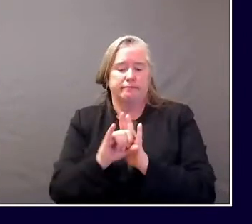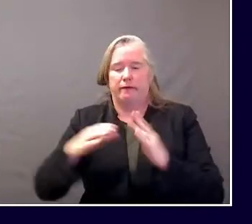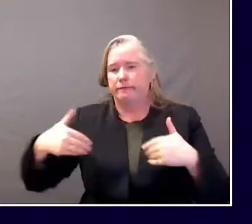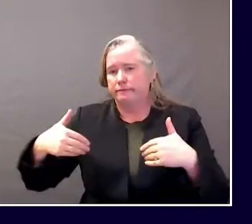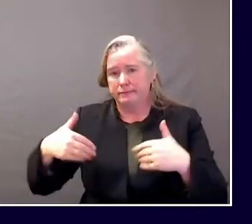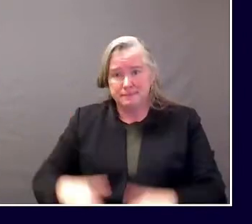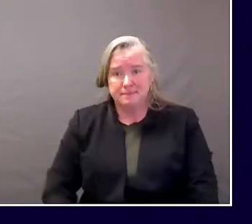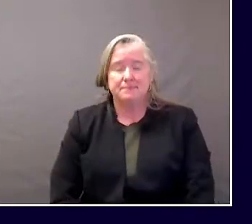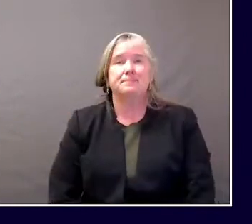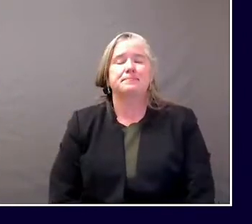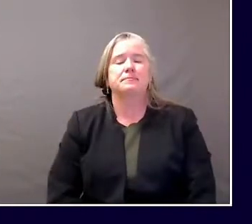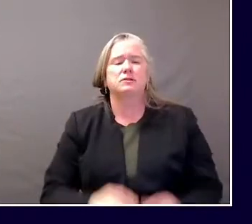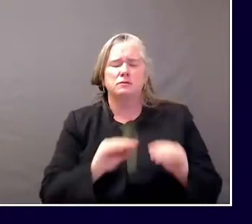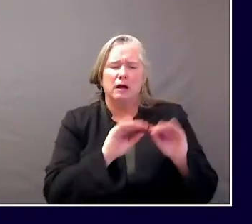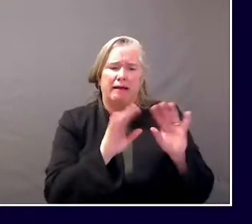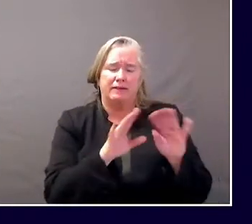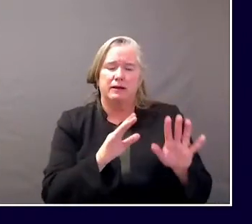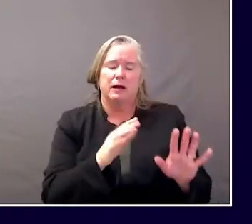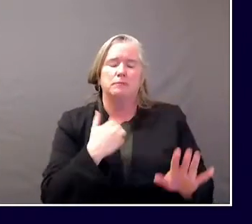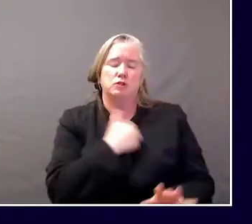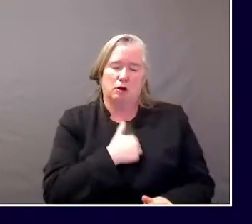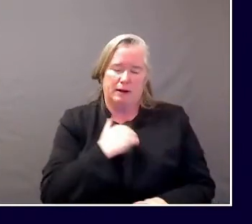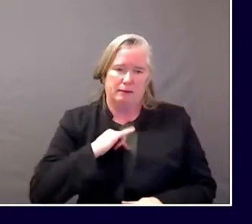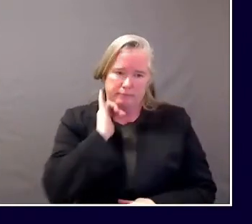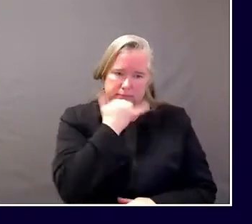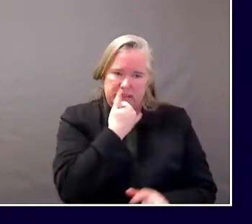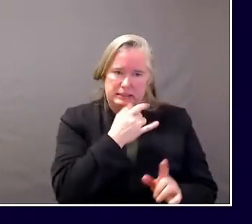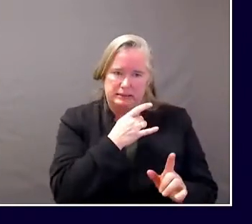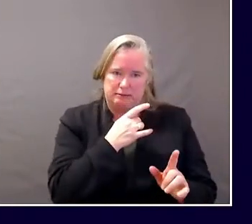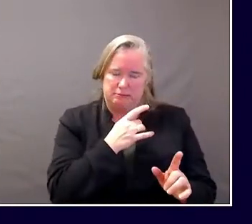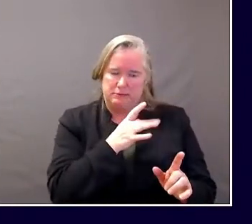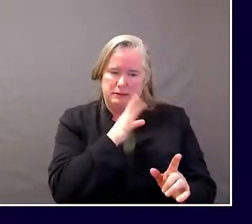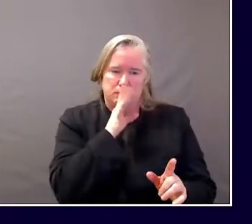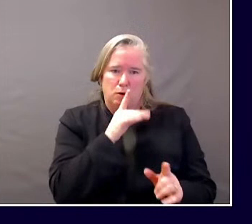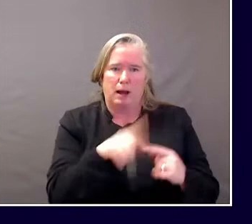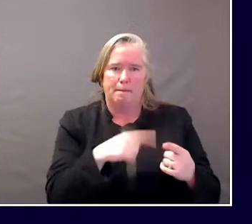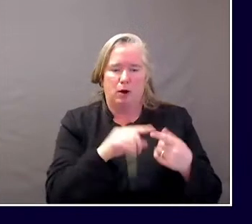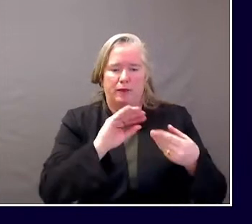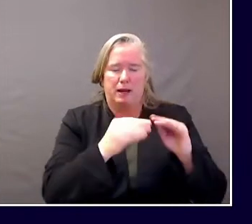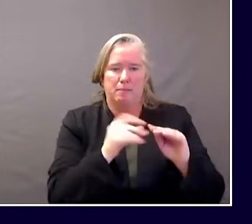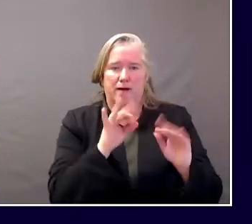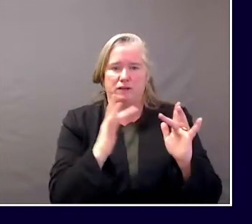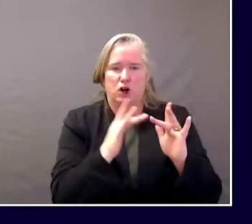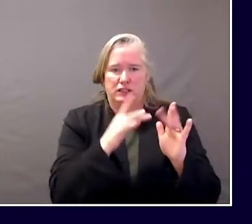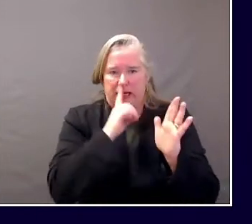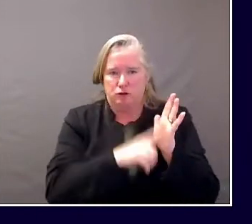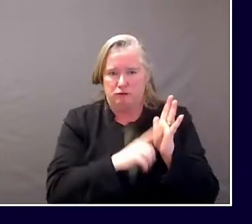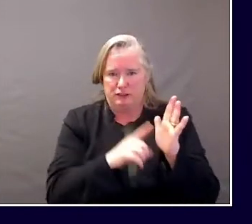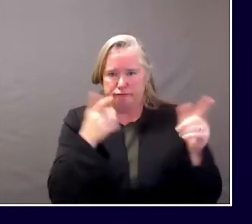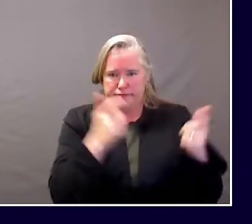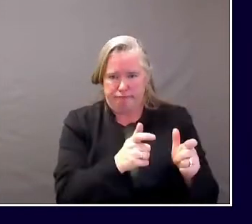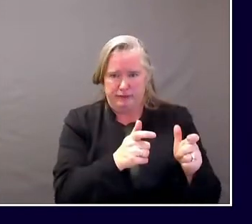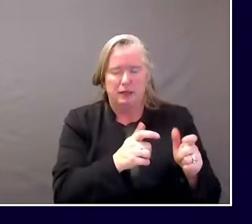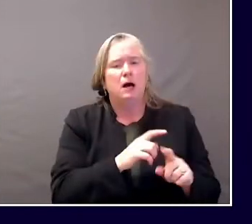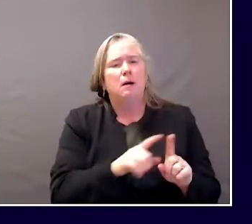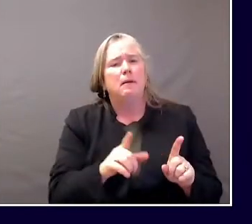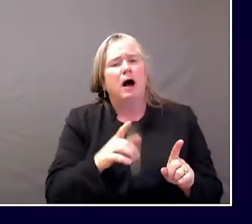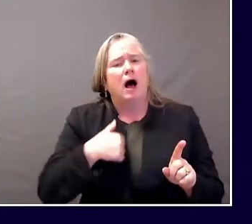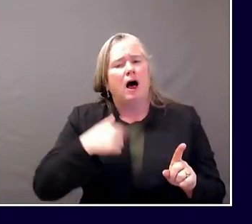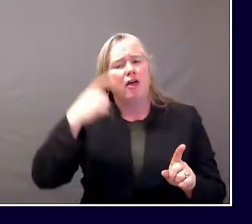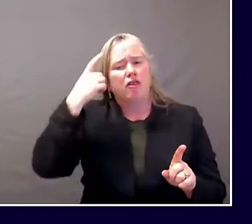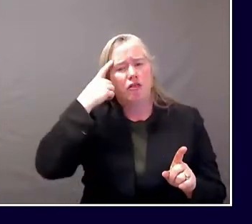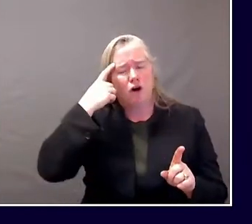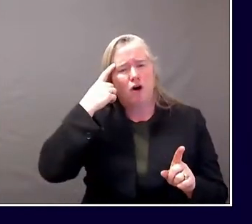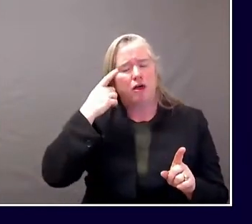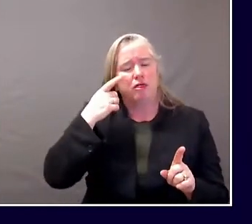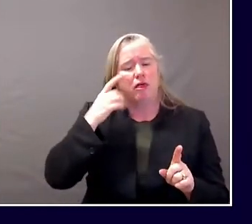to clarify, I'm sorry, yeah, I did speak incorrectly about the reduction in contact tracers, but my understanding was they were more or less being repurposed so that they